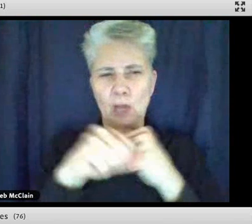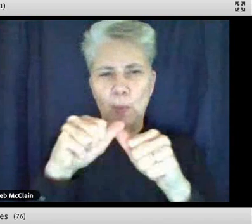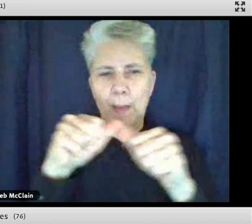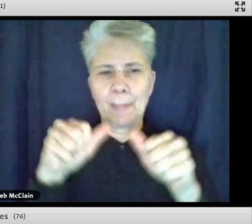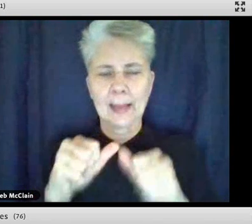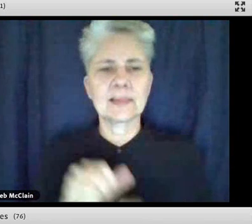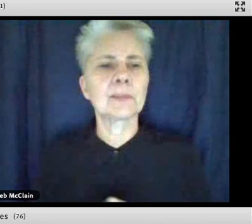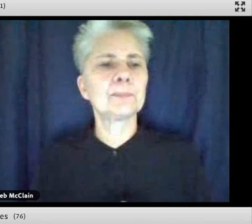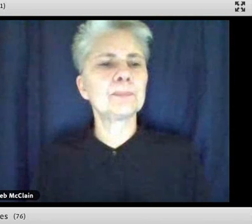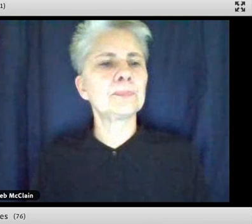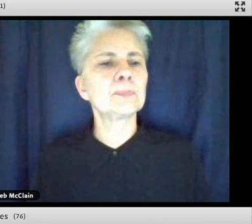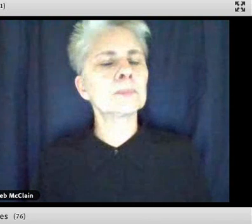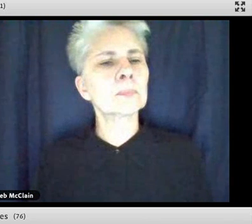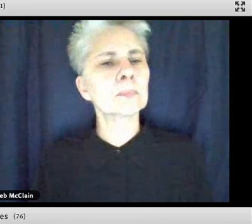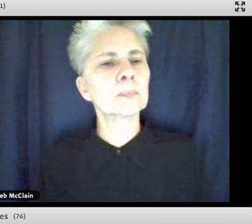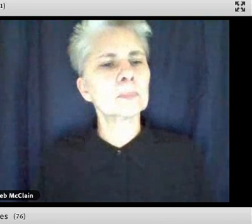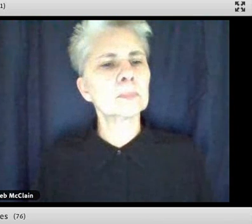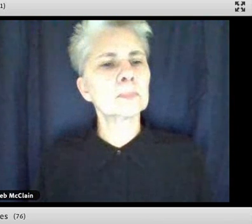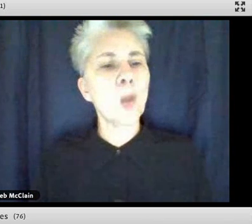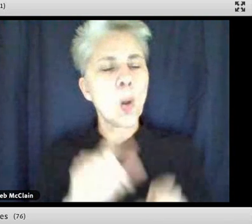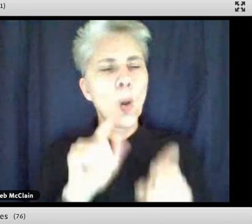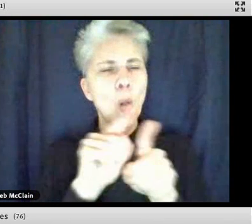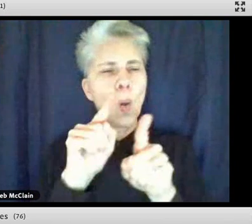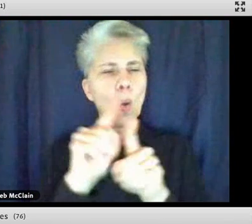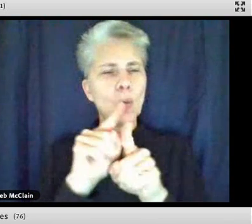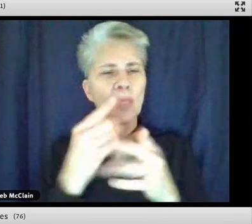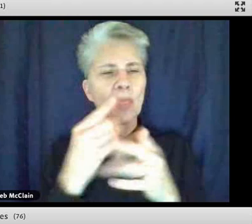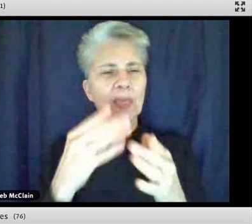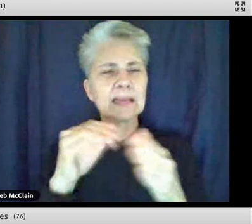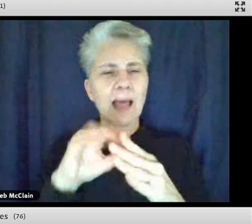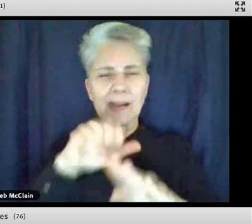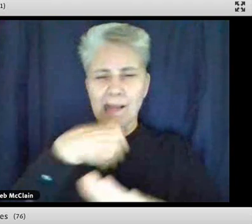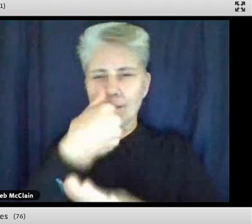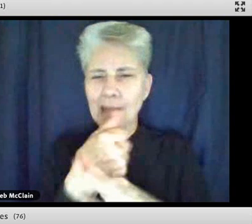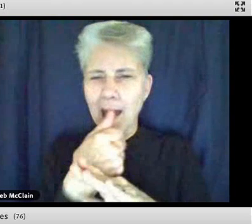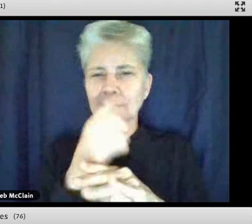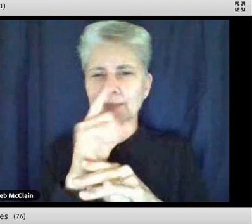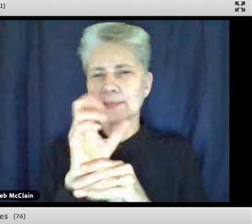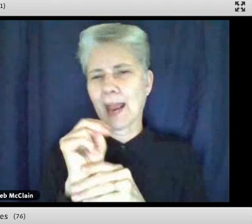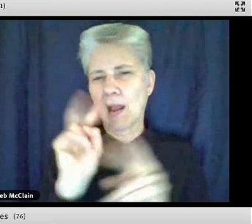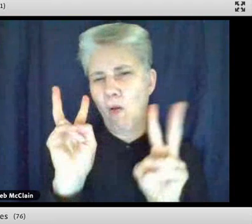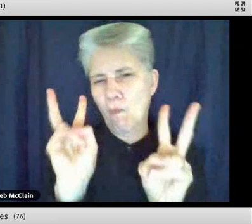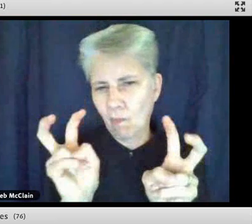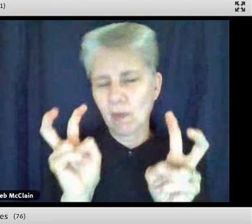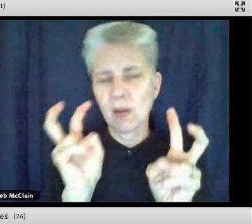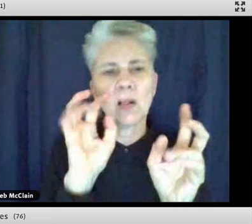second. Um, and also things like lockdown and